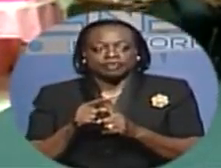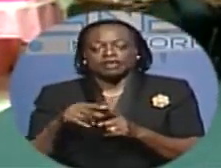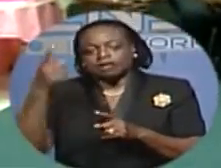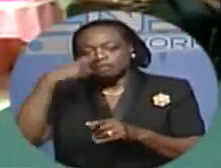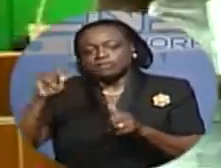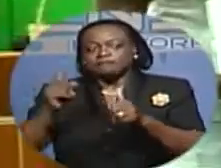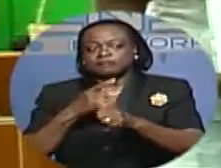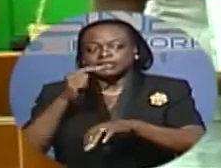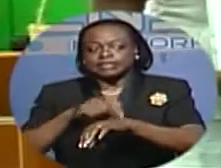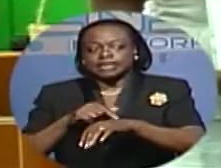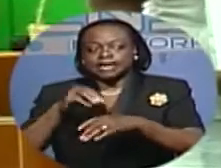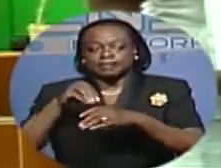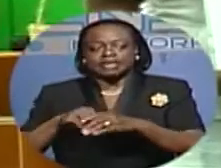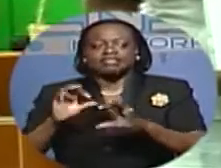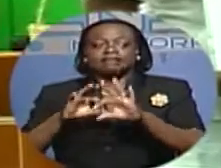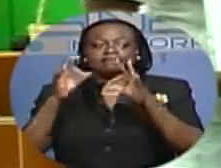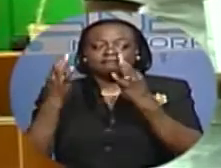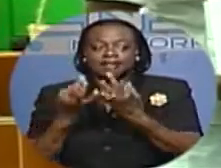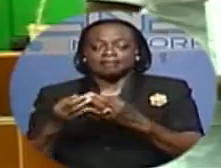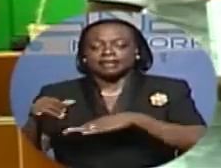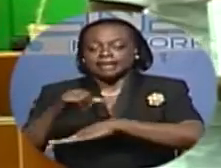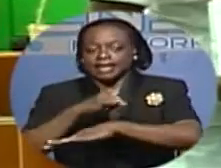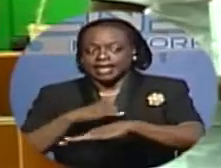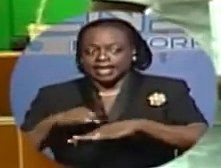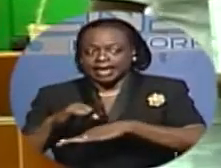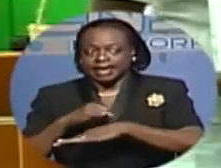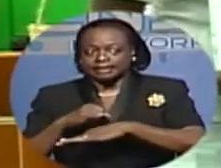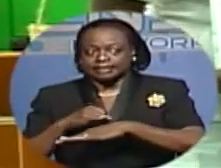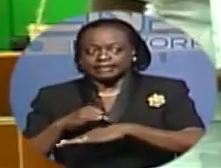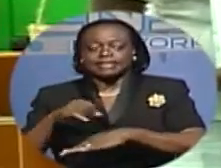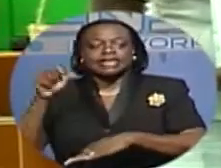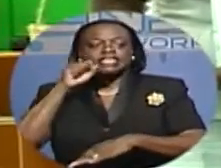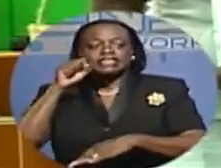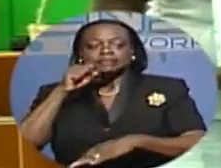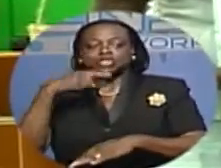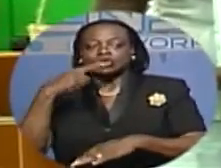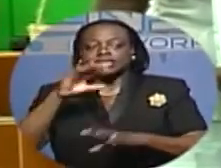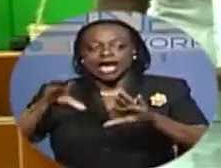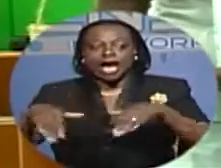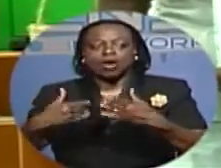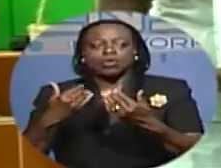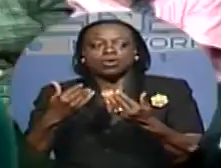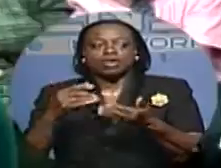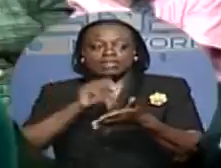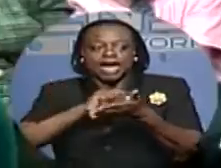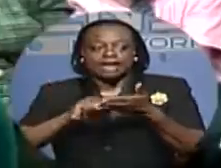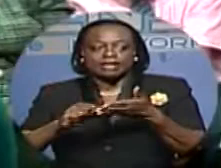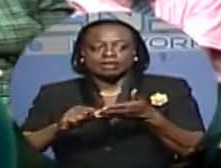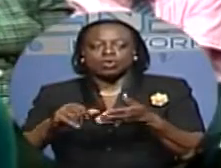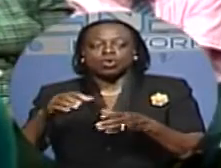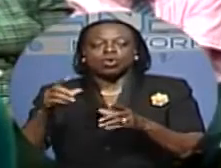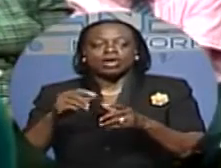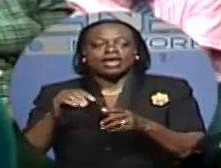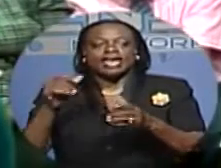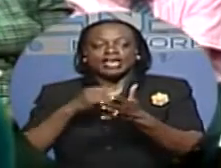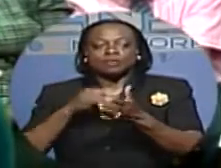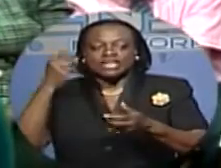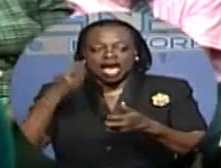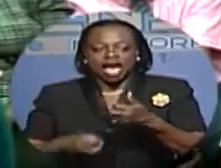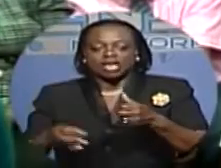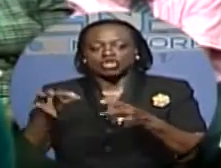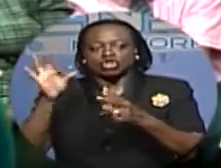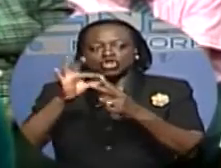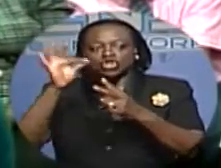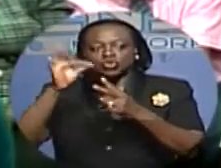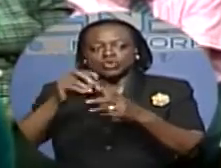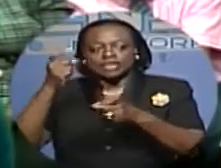in the Family Islands, Smith told us just how the mind-blowing article was selected. It was very difficult to choose a winner, but